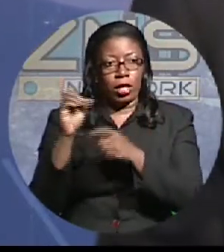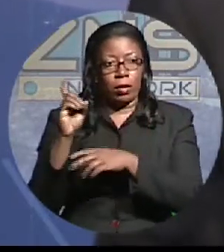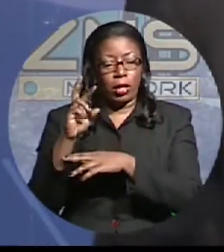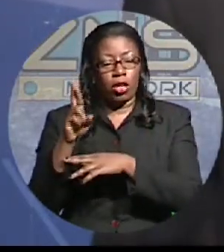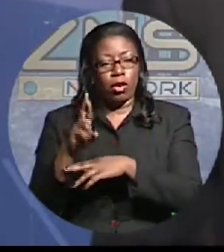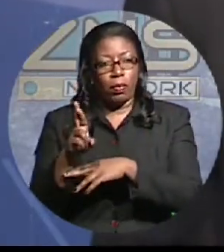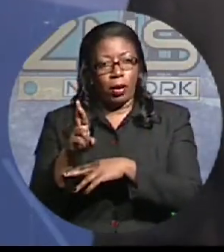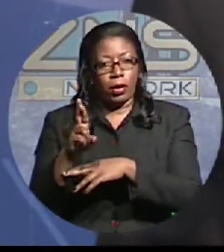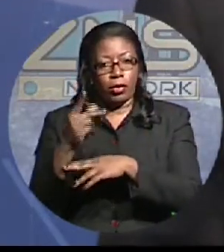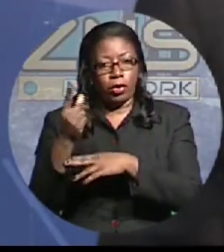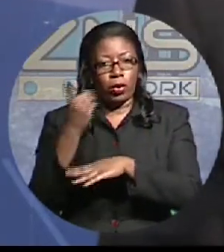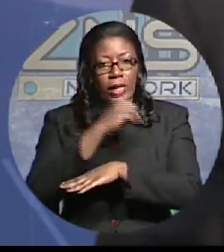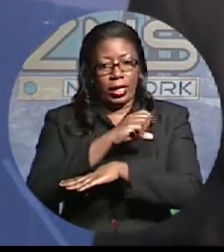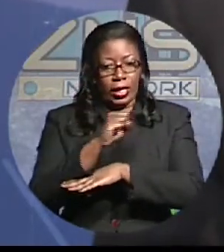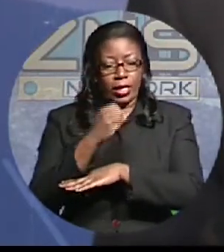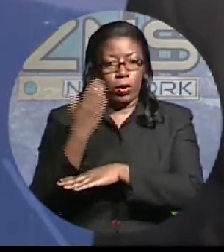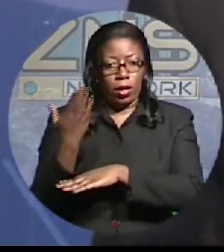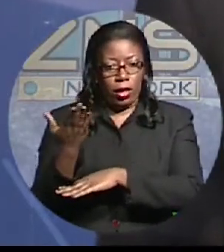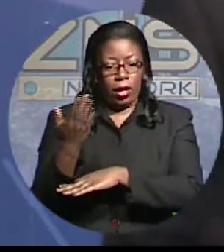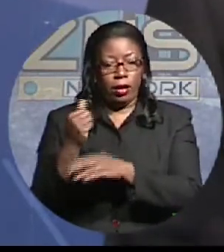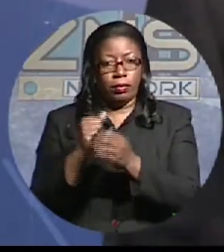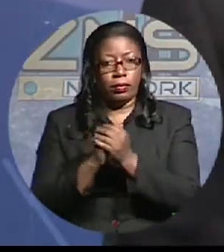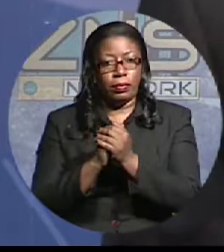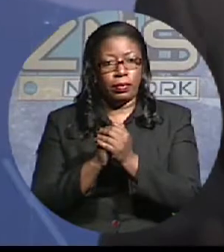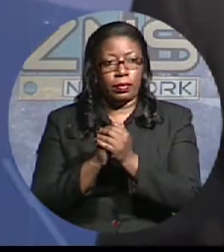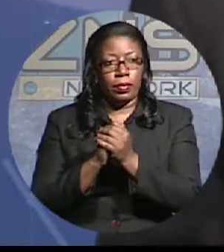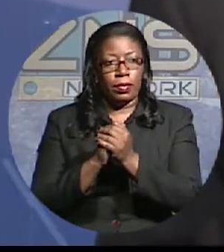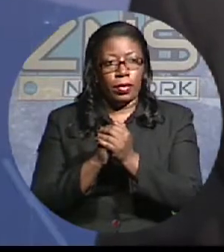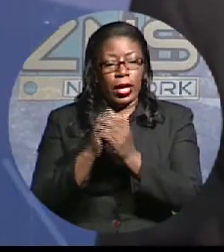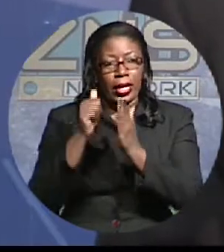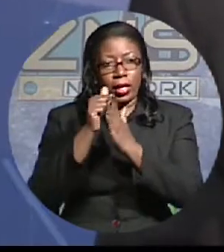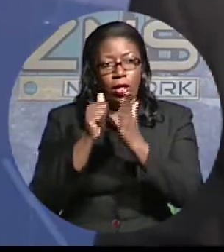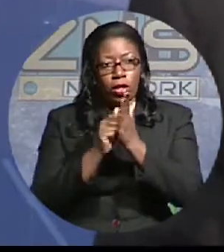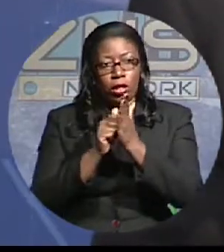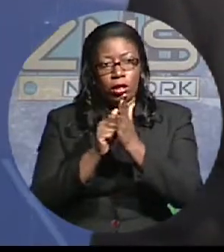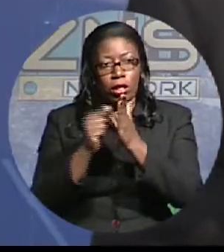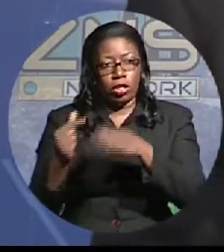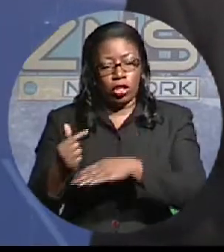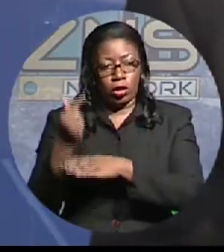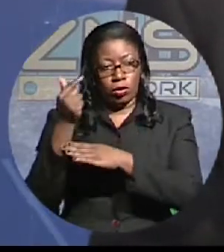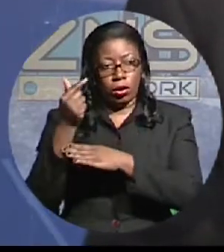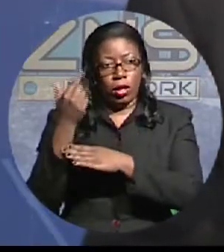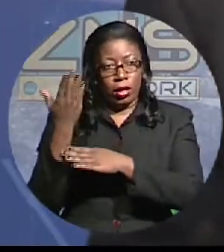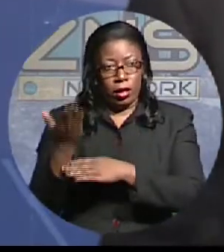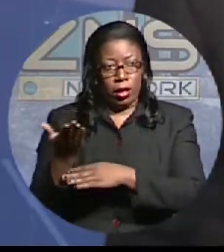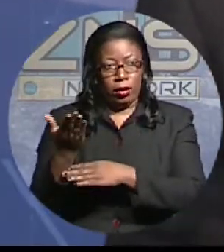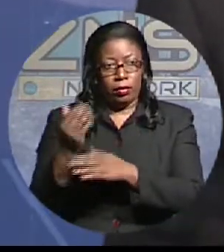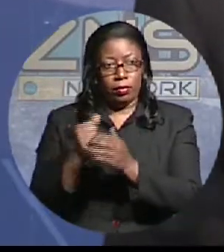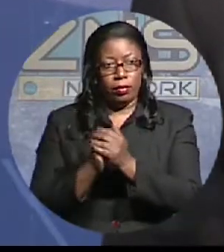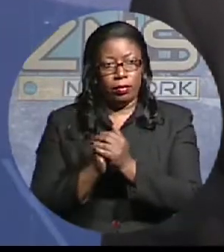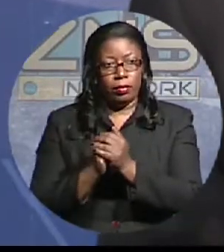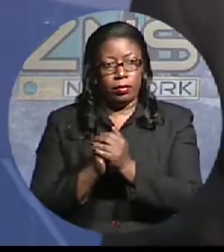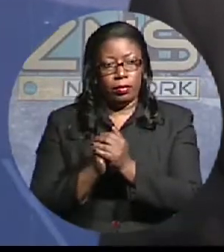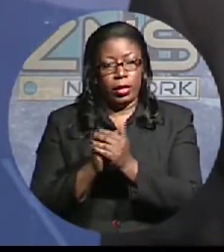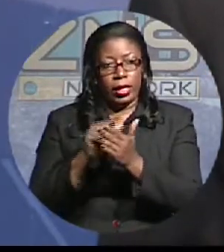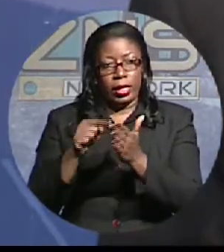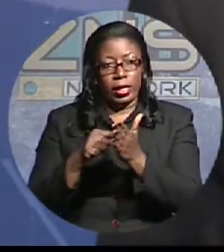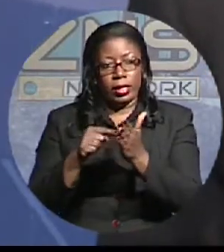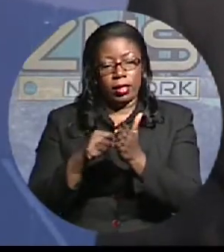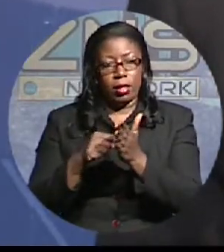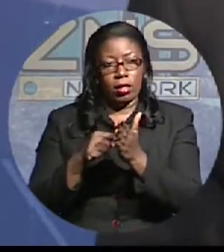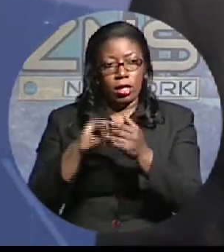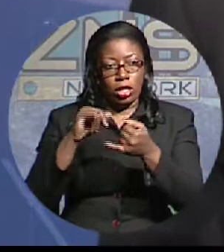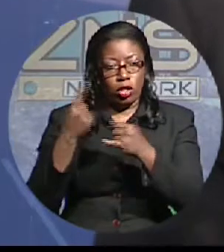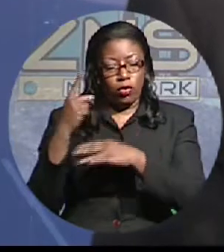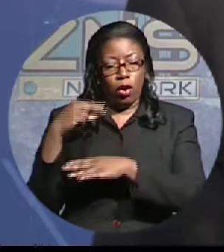last few days, including the Attorney General and the Minister of National Security. So this is a front and center